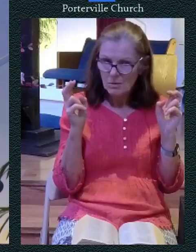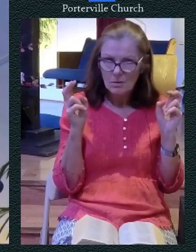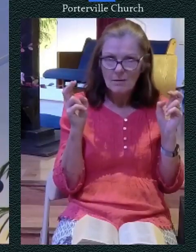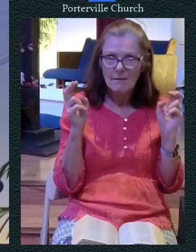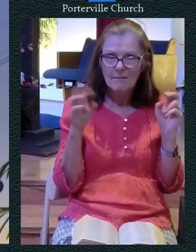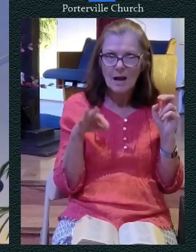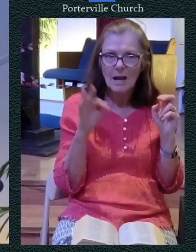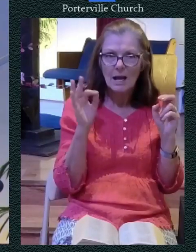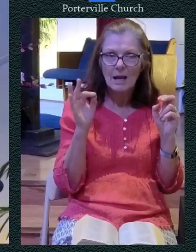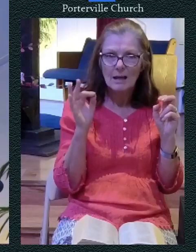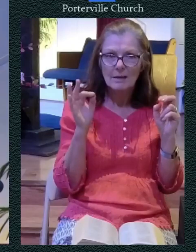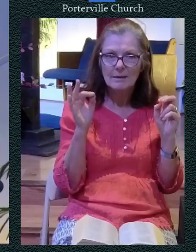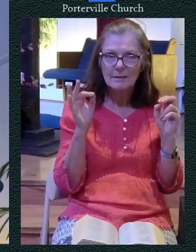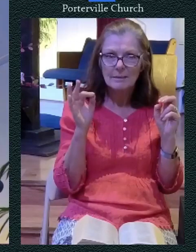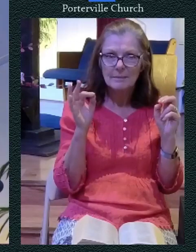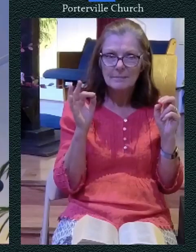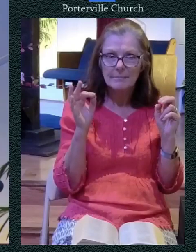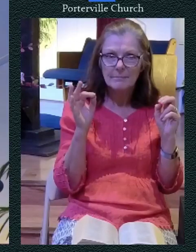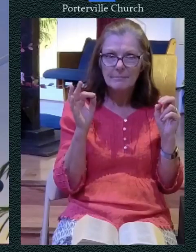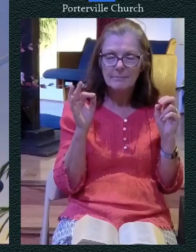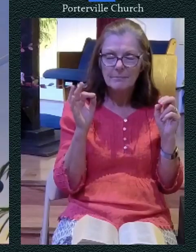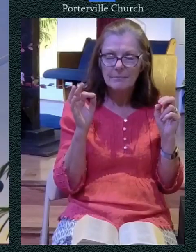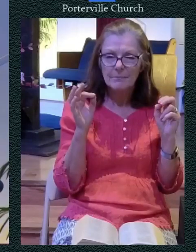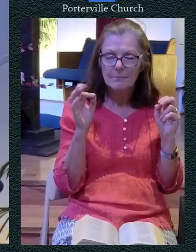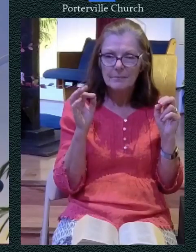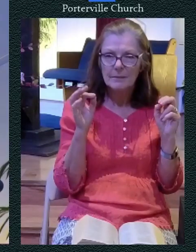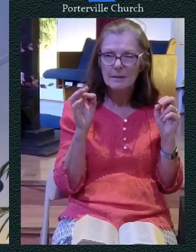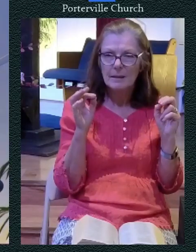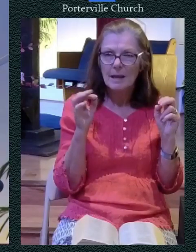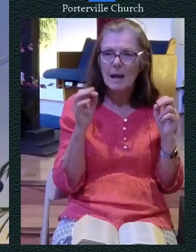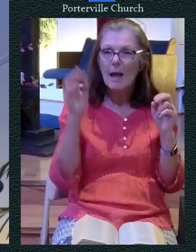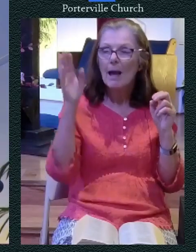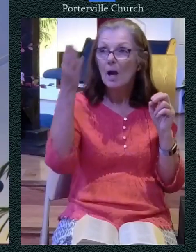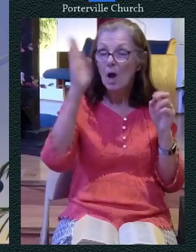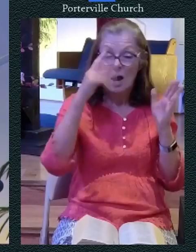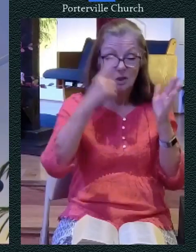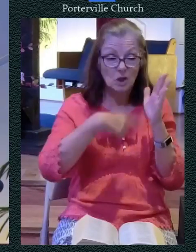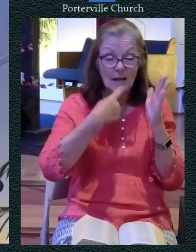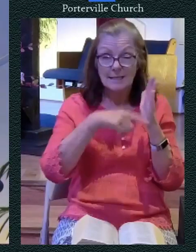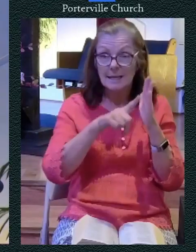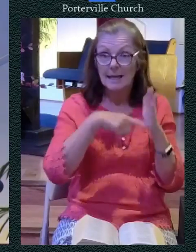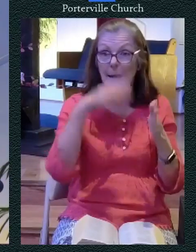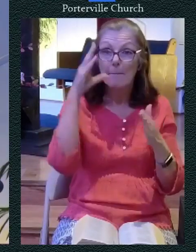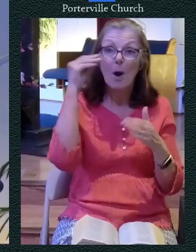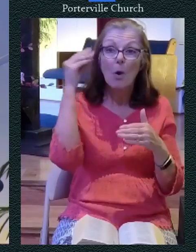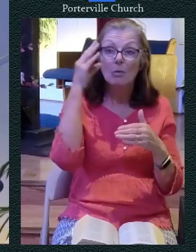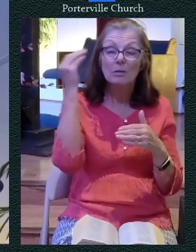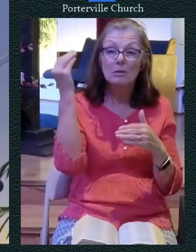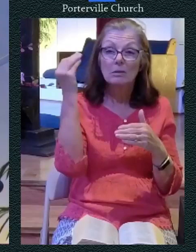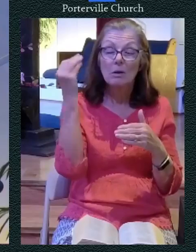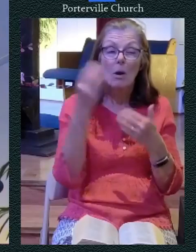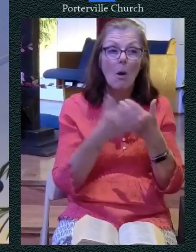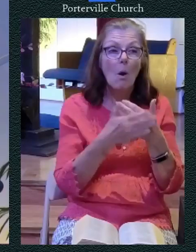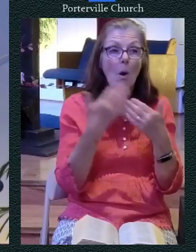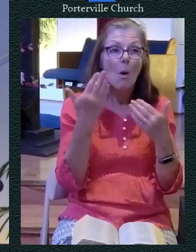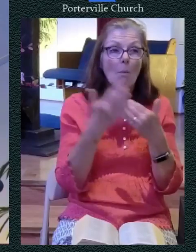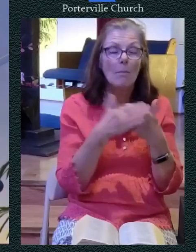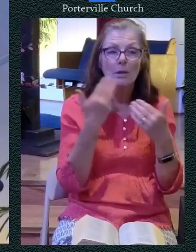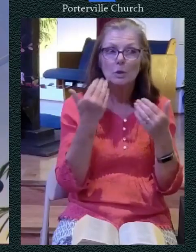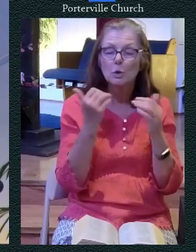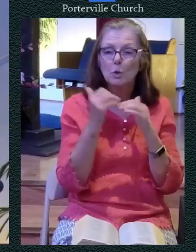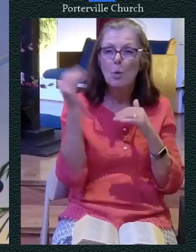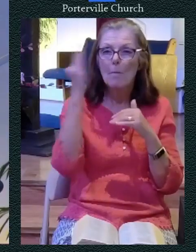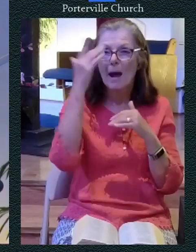Let me put it in this. This isn't the exact quote, but the chastening, and this is the exact quote, was almost too much